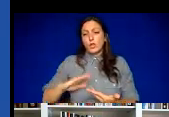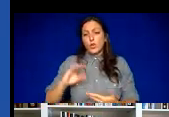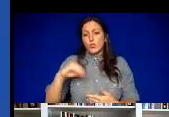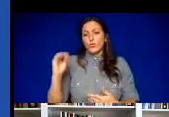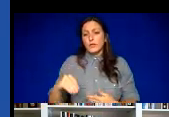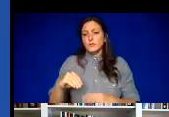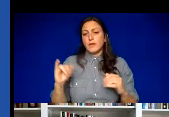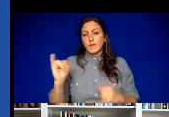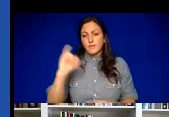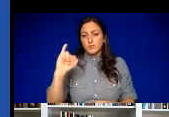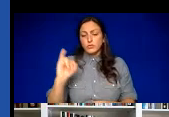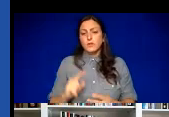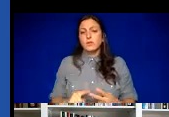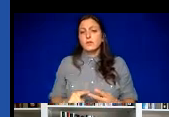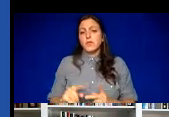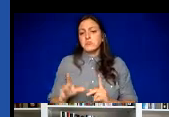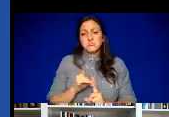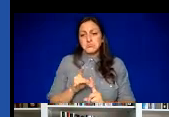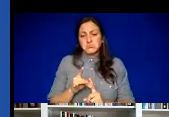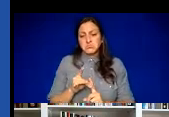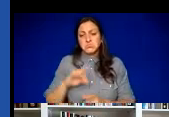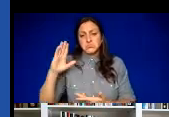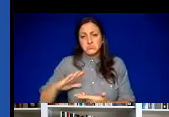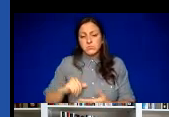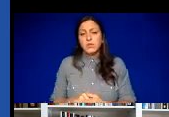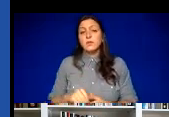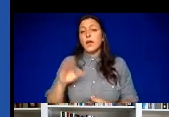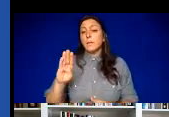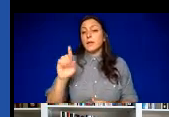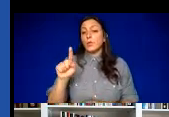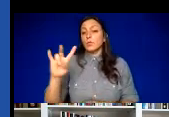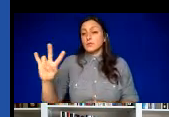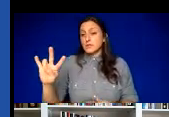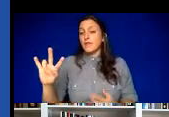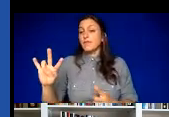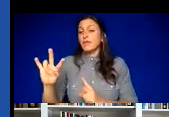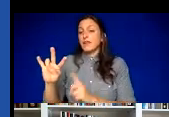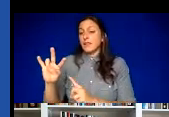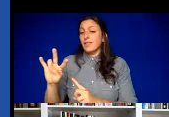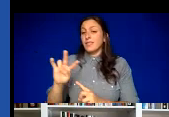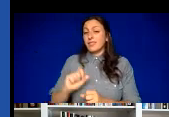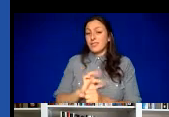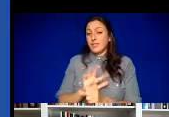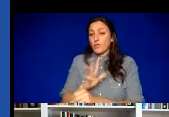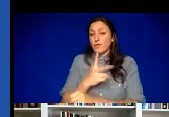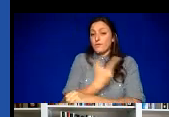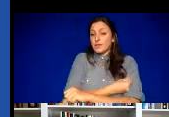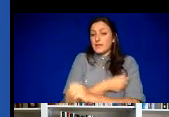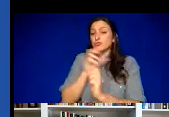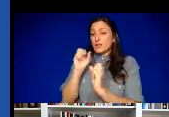The B117 is susceptible and responsive to vaccination. And third, we're looking at